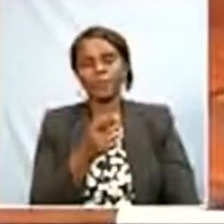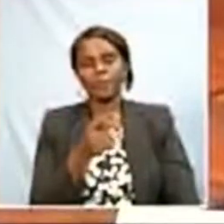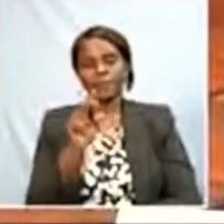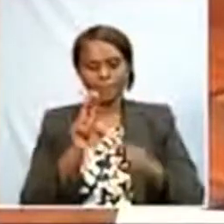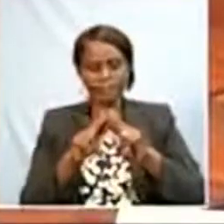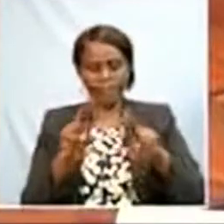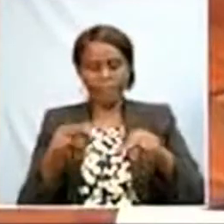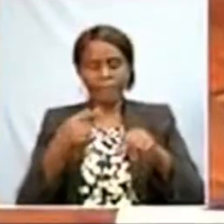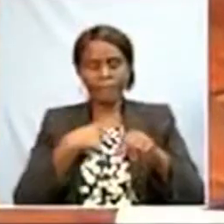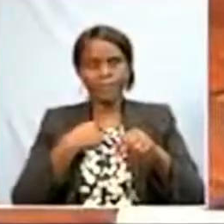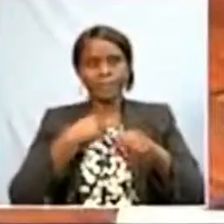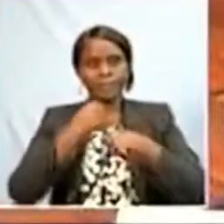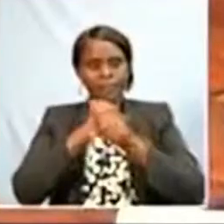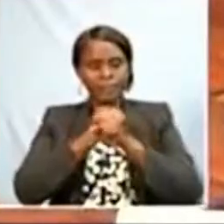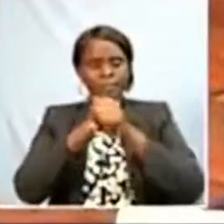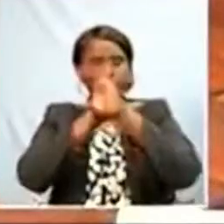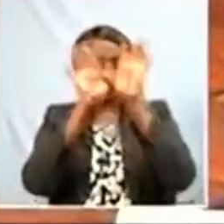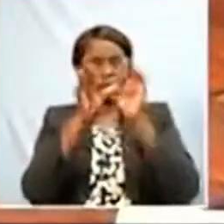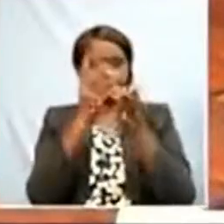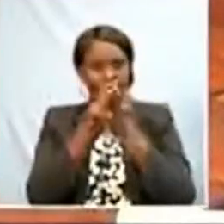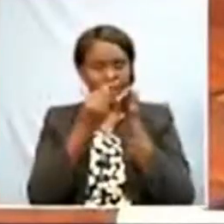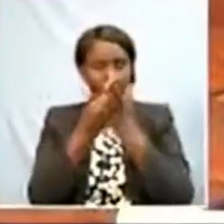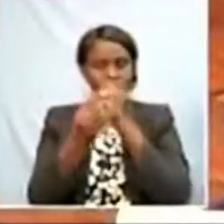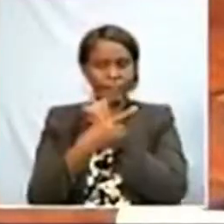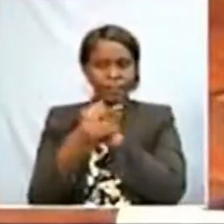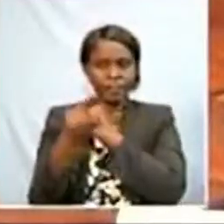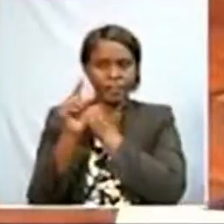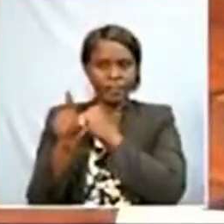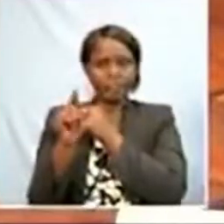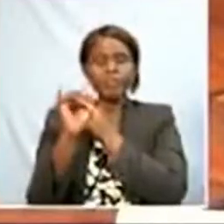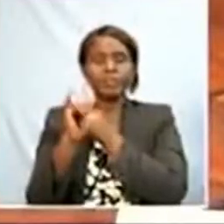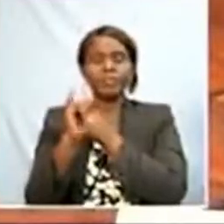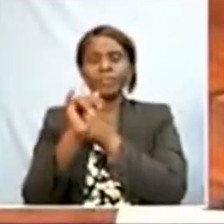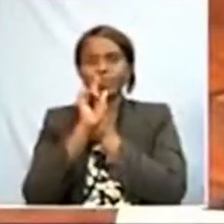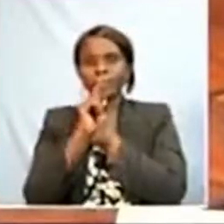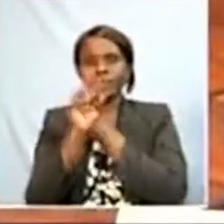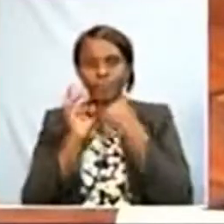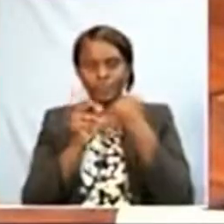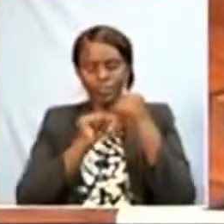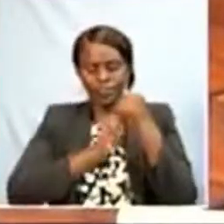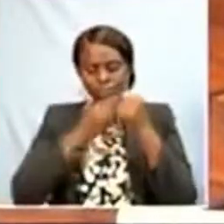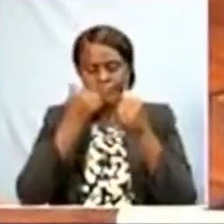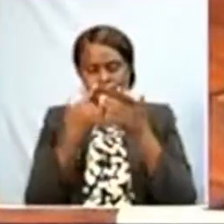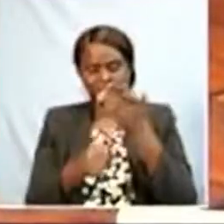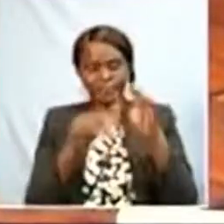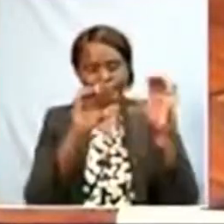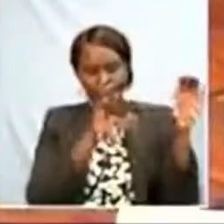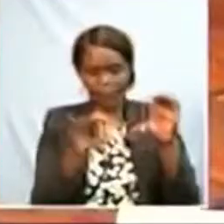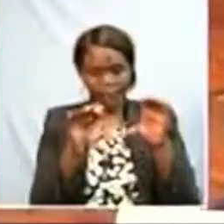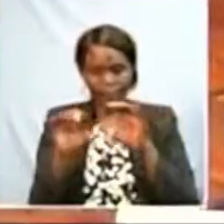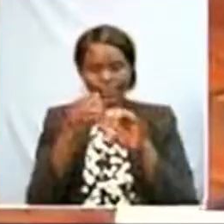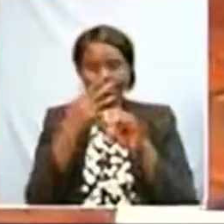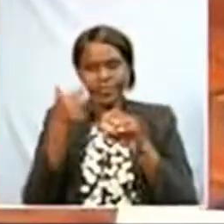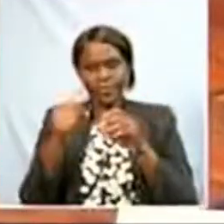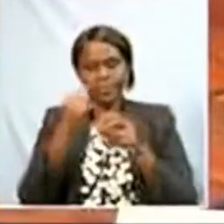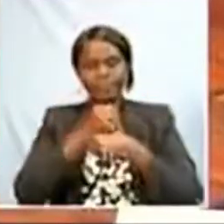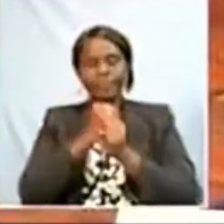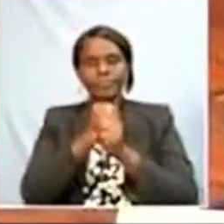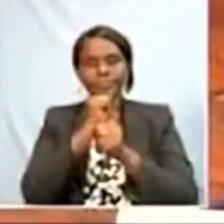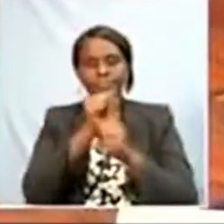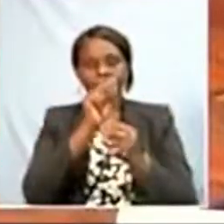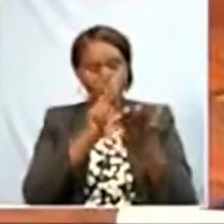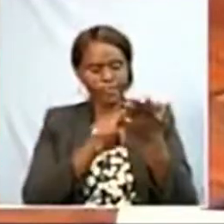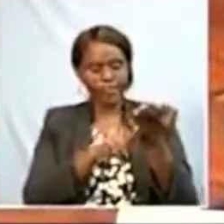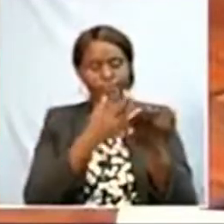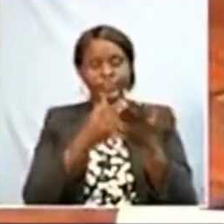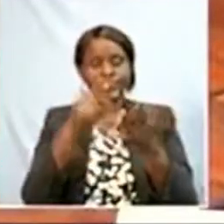Chair, I've made it clear to the finance department that we are supposed to do, they are supposed to make sure that reports Have